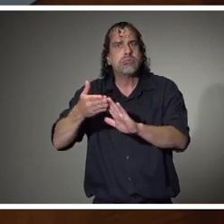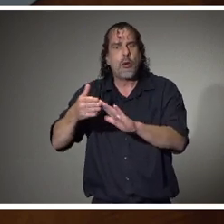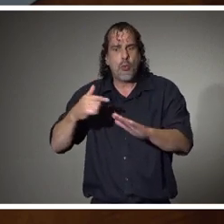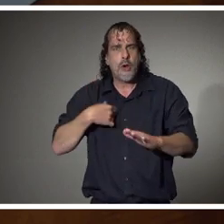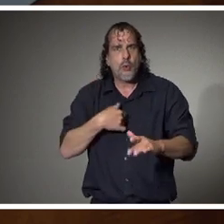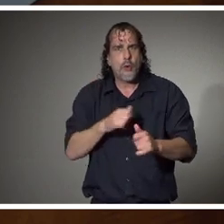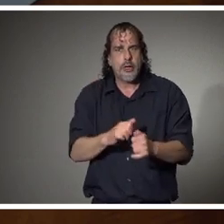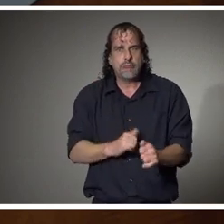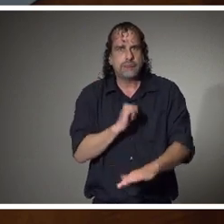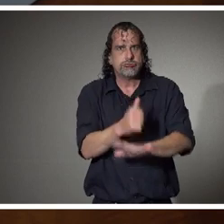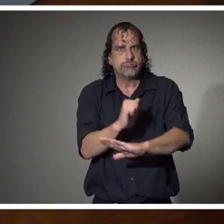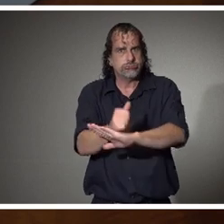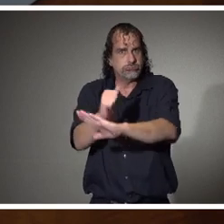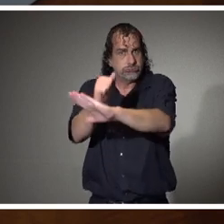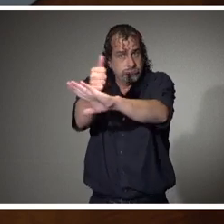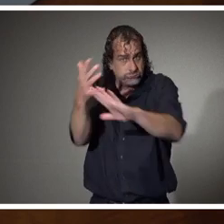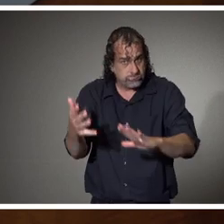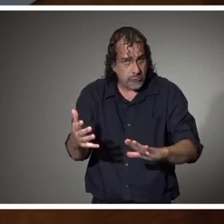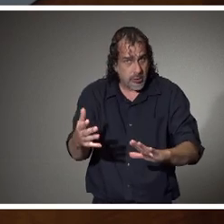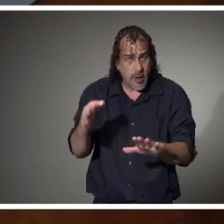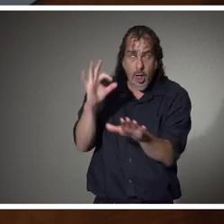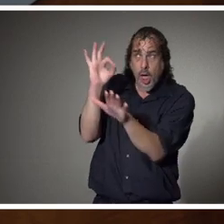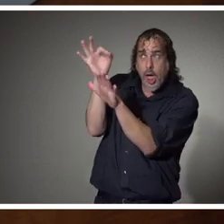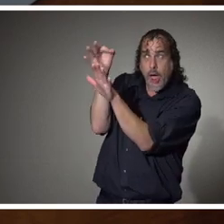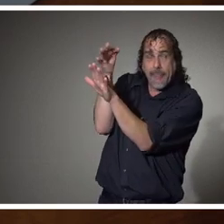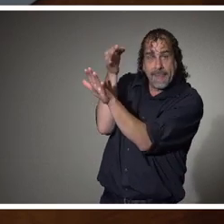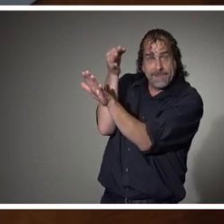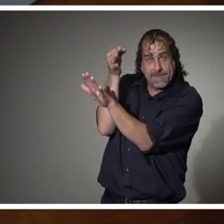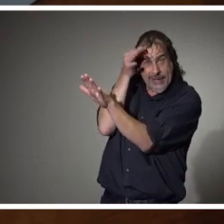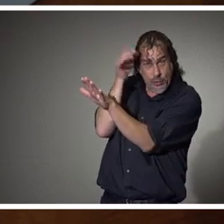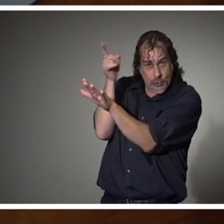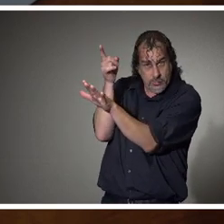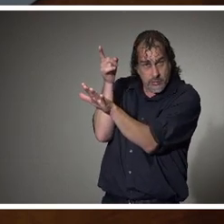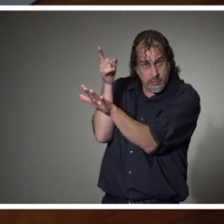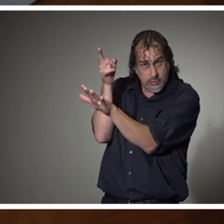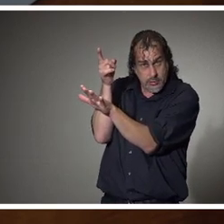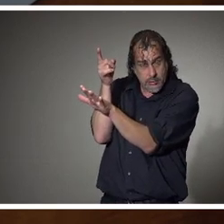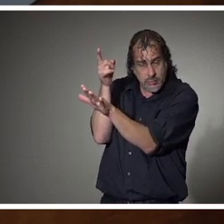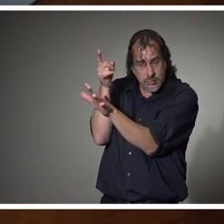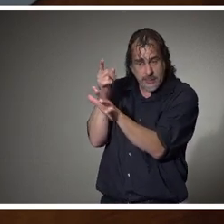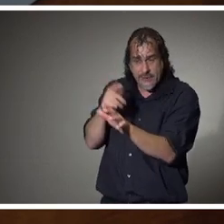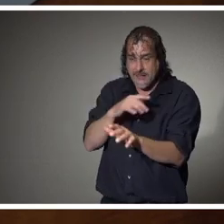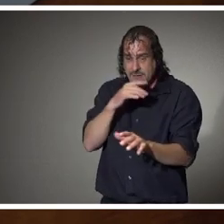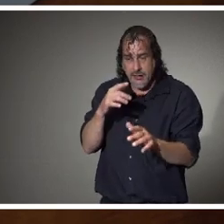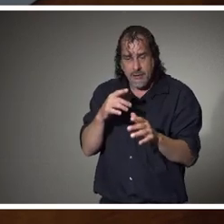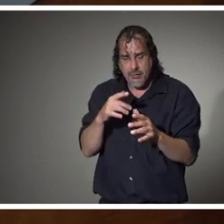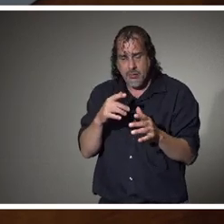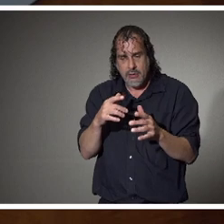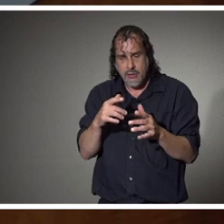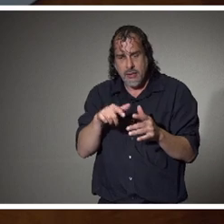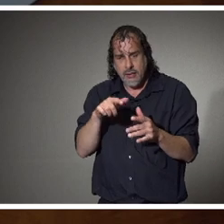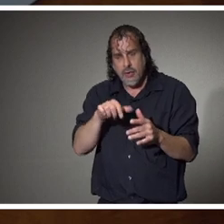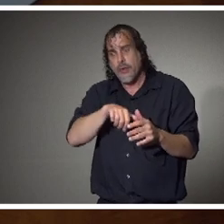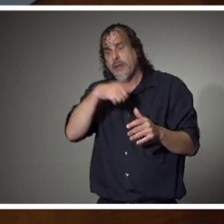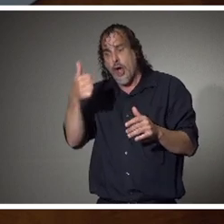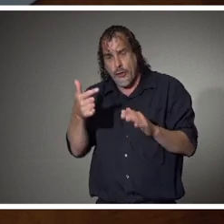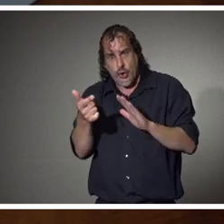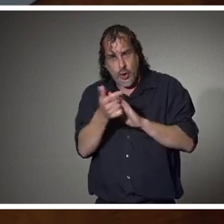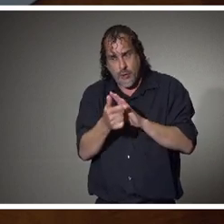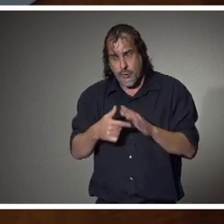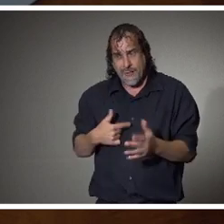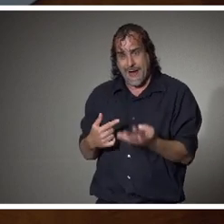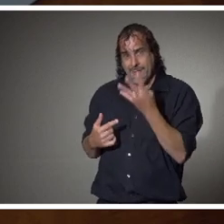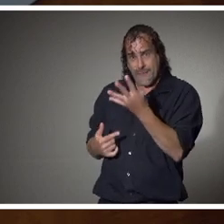managing. The role of the federal government, and this is without any additional legislation, although we've had four different pieces of legislation